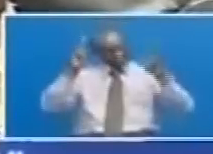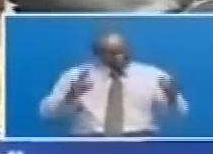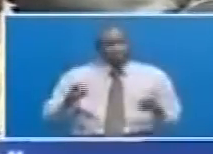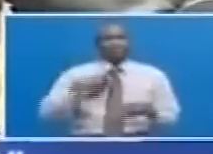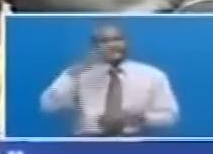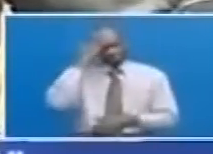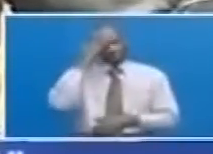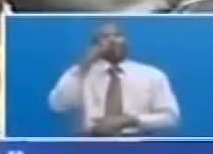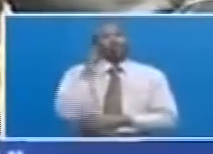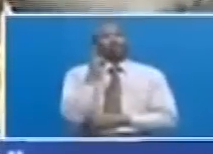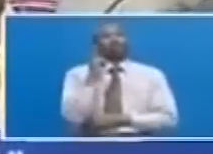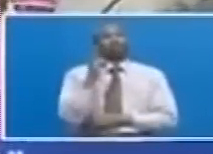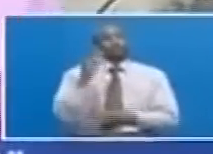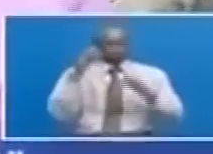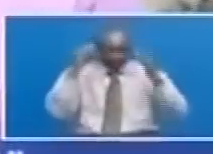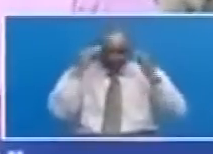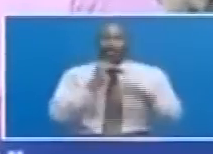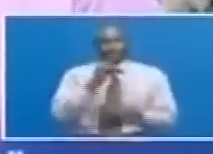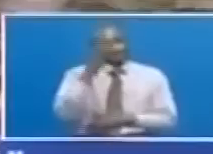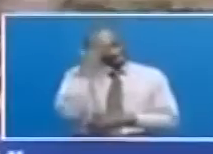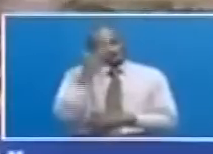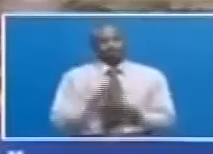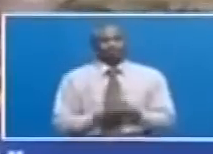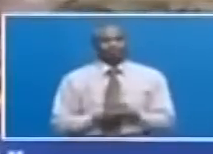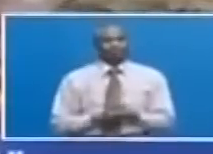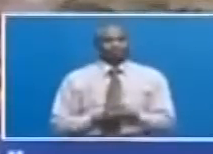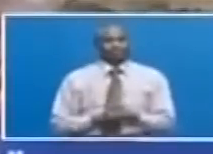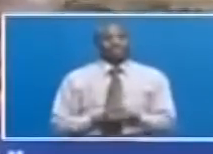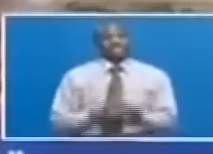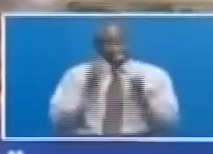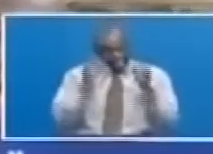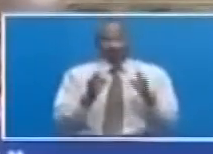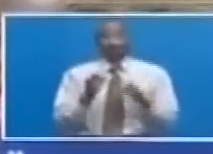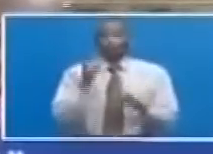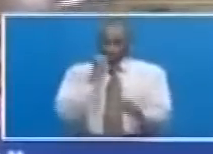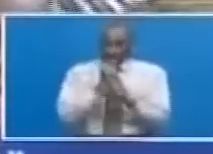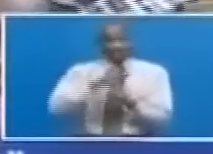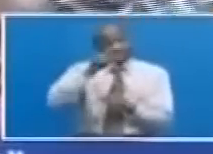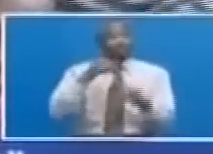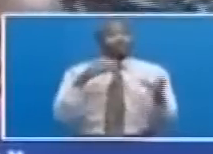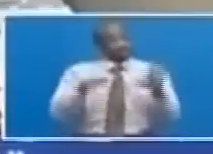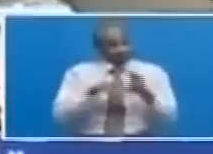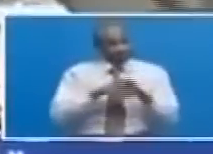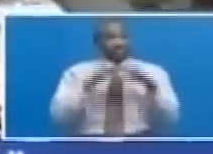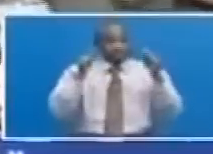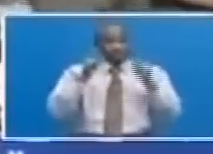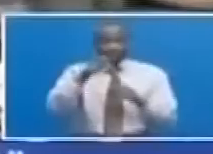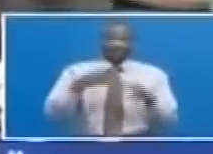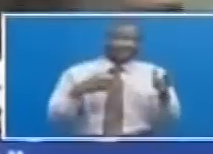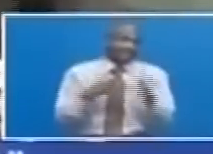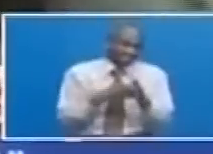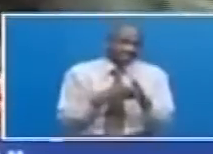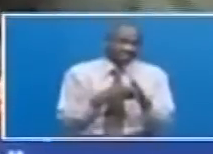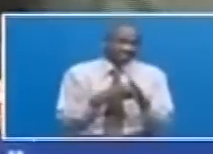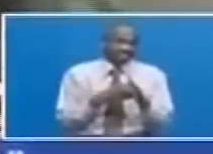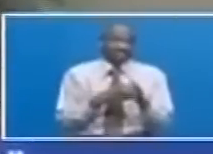repute and I don't want to regress myself. Iwapo wafanyikazi hao basi watashiriki mgomo, watakuwa wamekwenda kinyume na